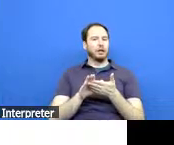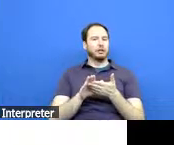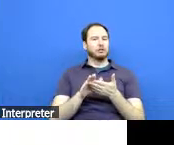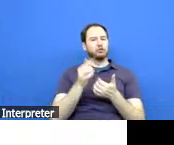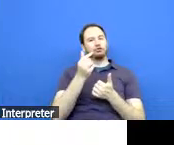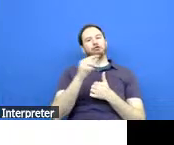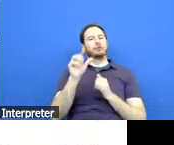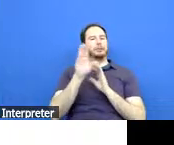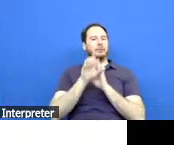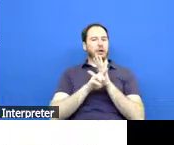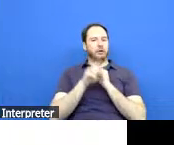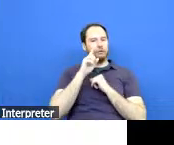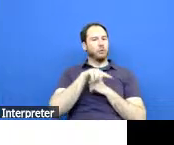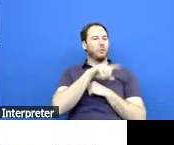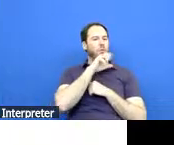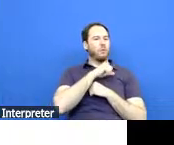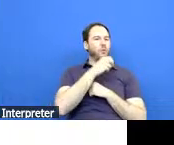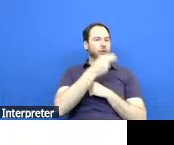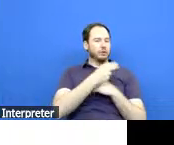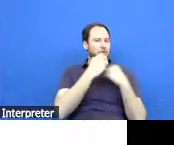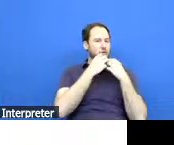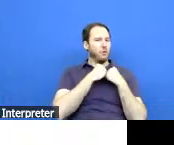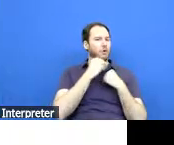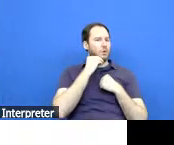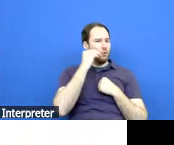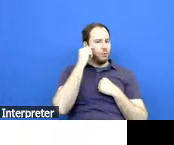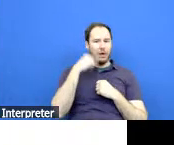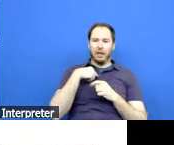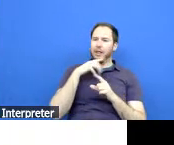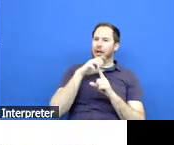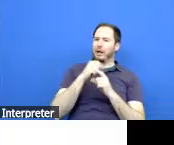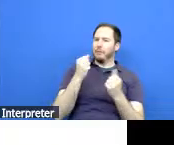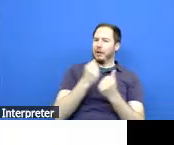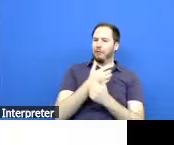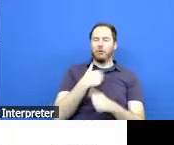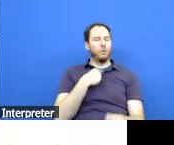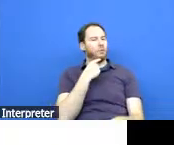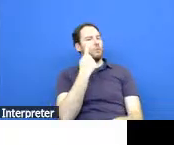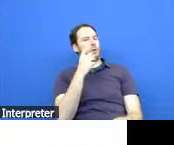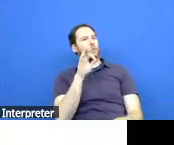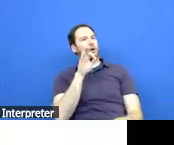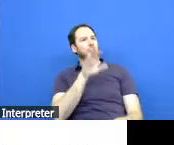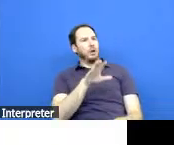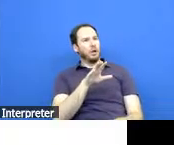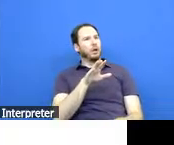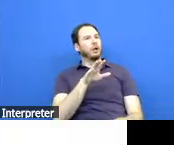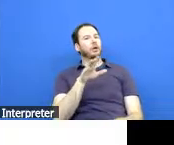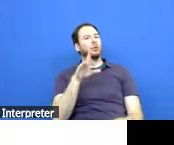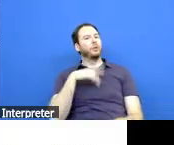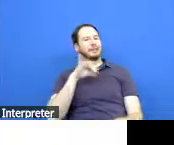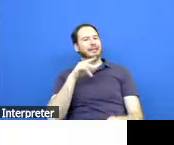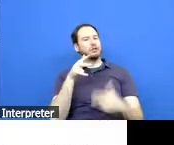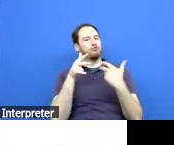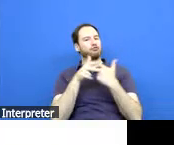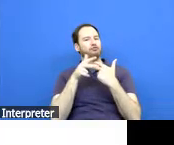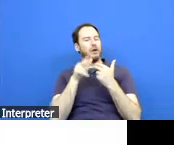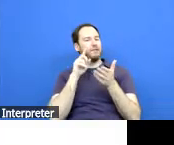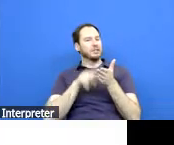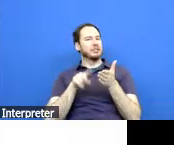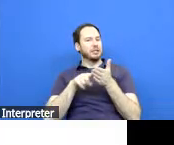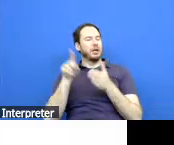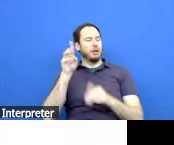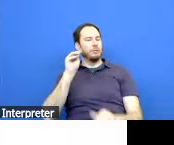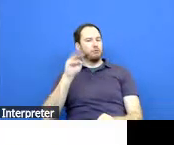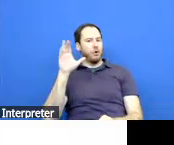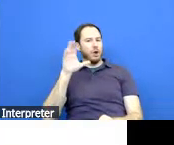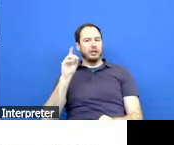historic homes. I think I captured all of them. One else I wanted to add, we have done a traffic study, submitted that to Monroe County DOT. They